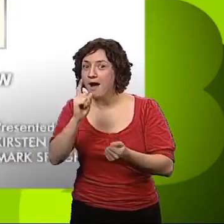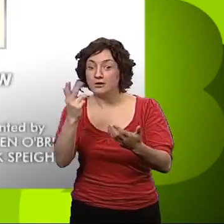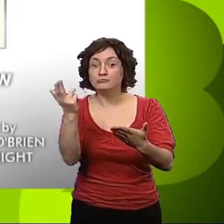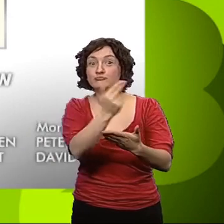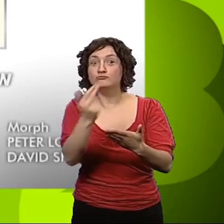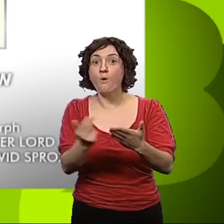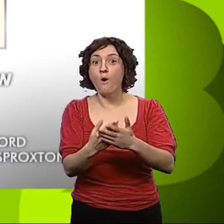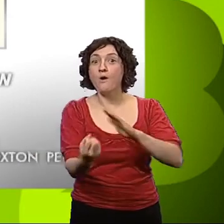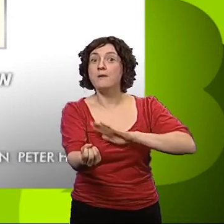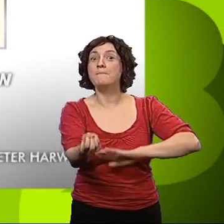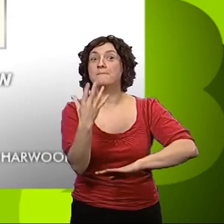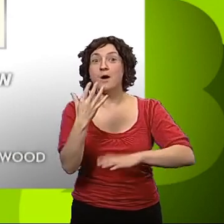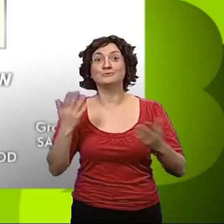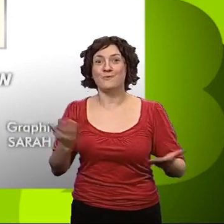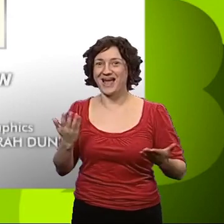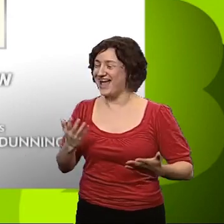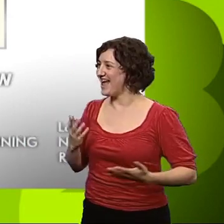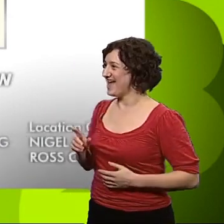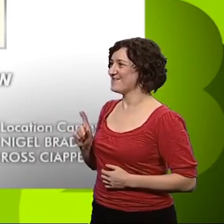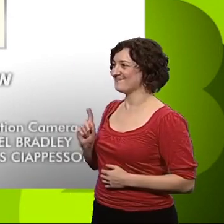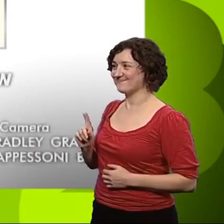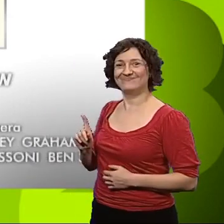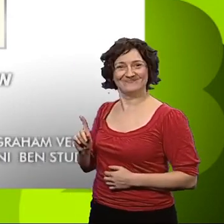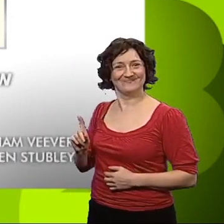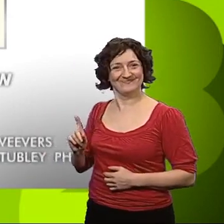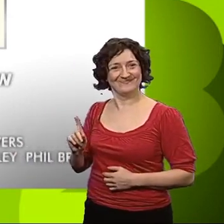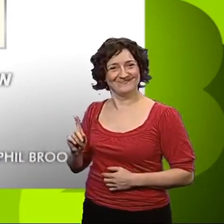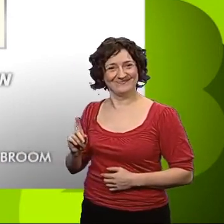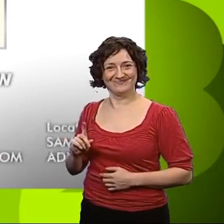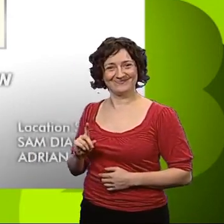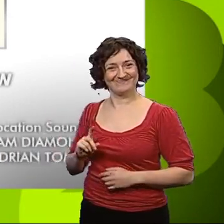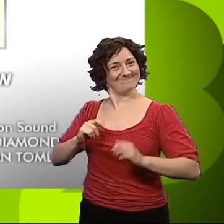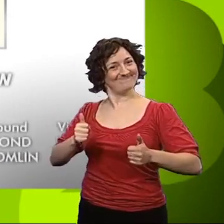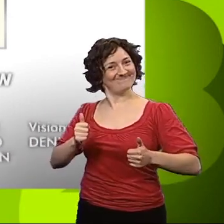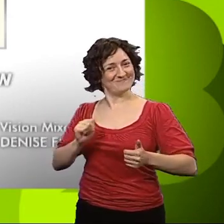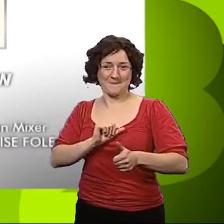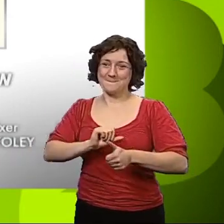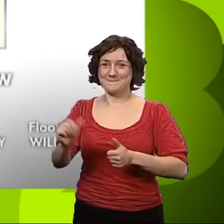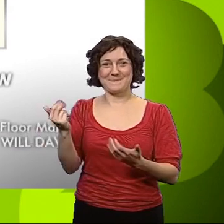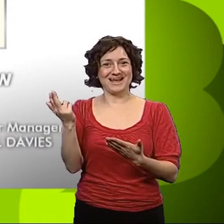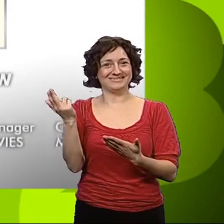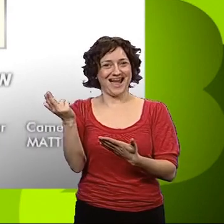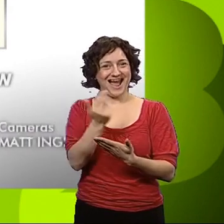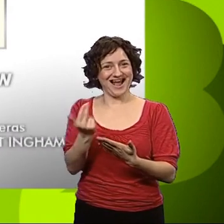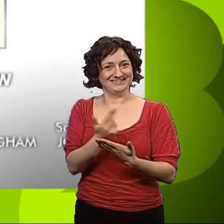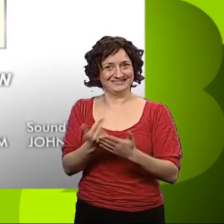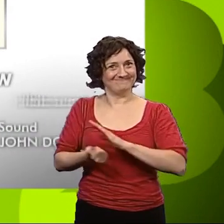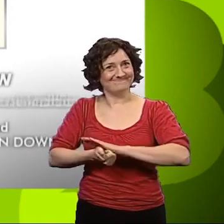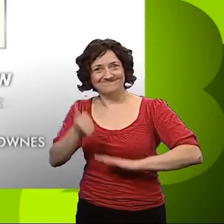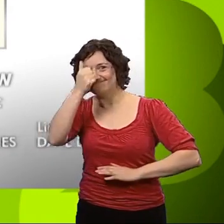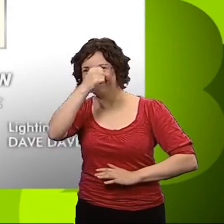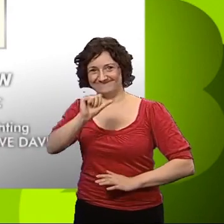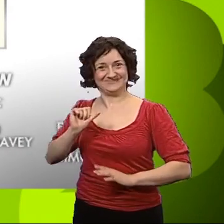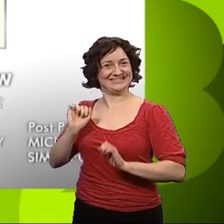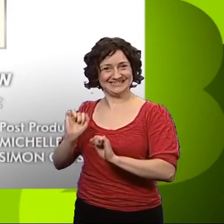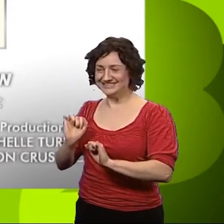Don't forget, you can send your pictures to us here at Smart. PO Box 5053, London W12 6AW. Fact sheets for today's show